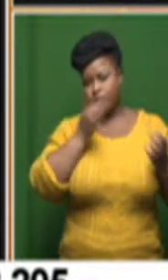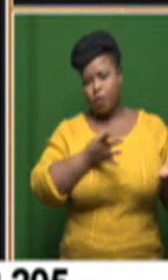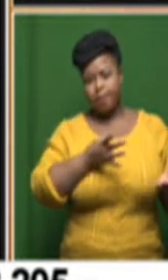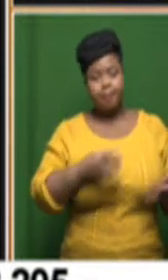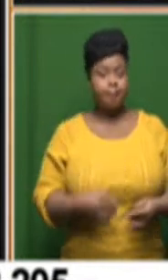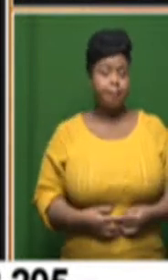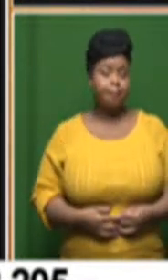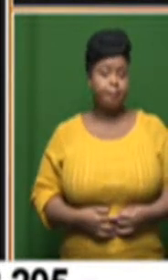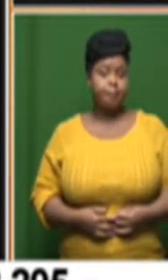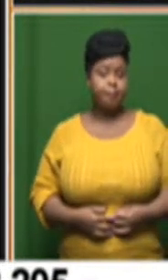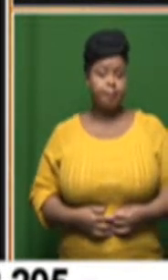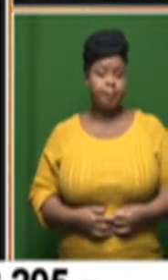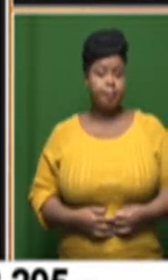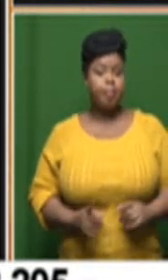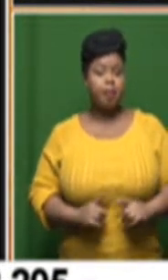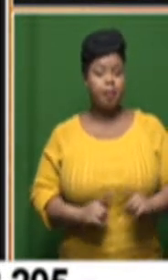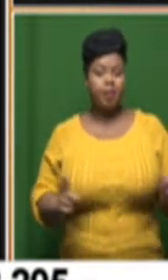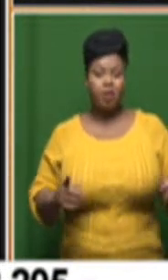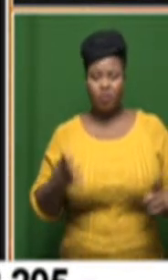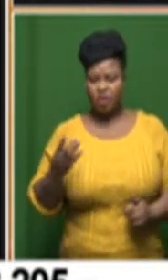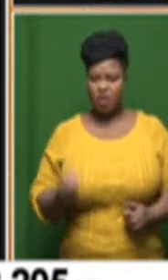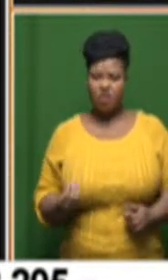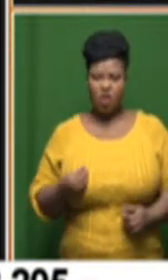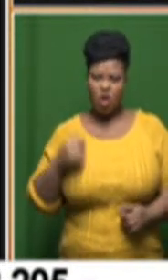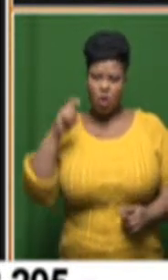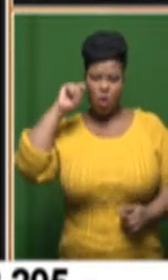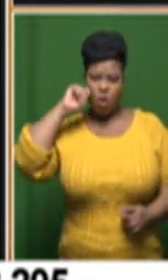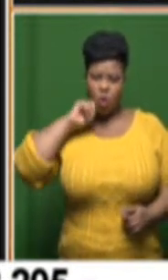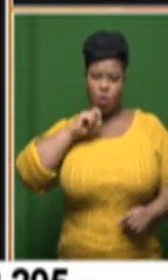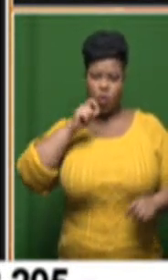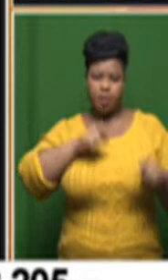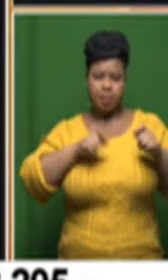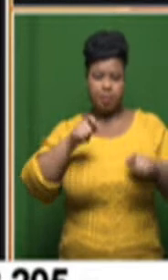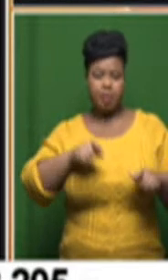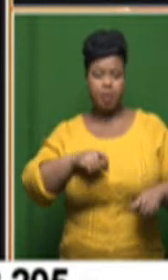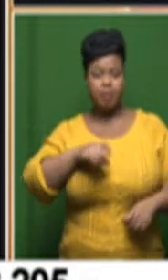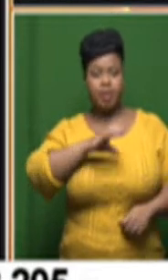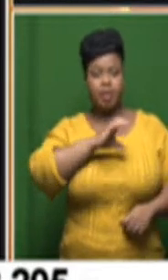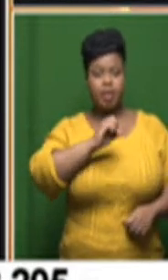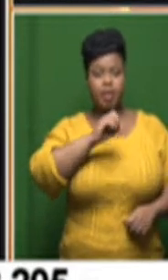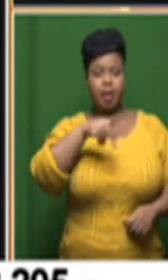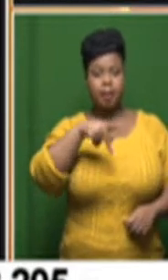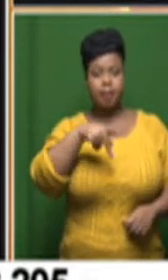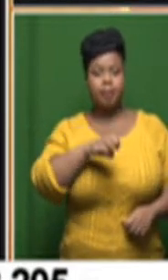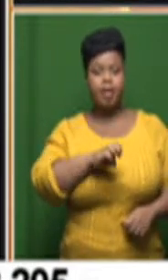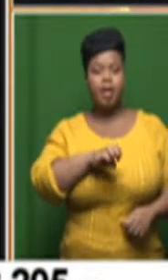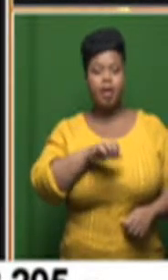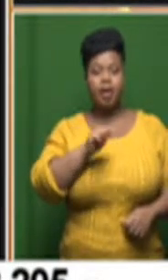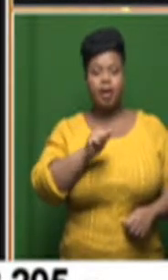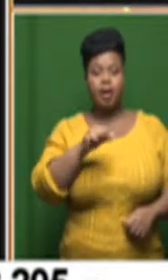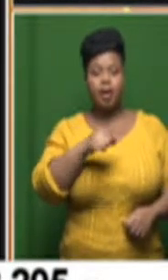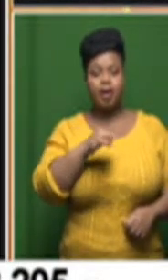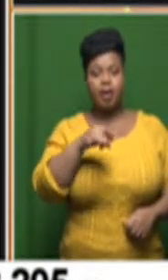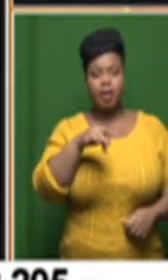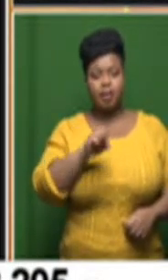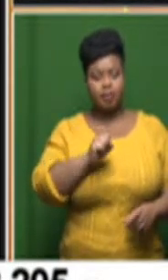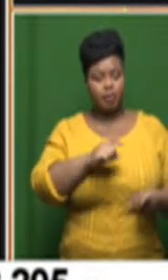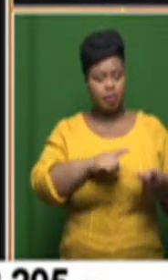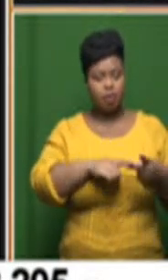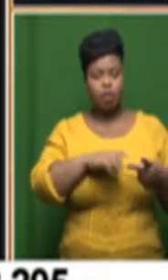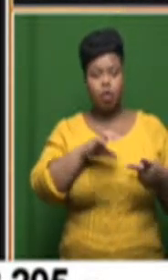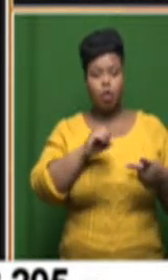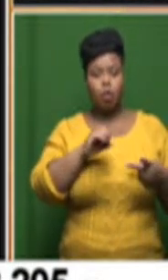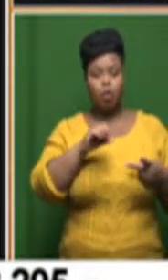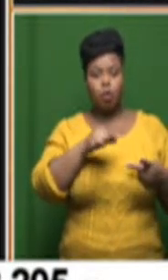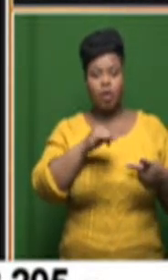say we have an older population, especially in Cape Agulhas and Overstrand. There